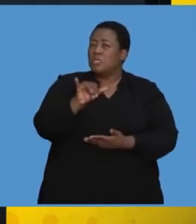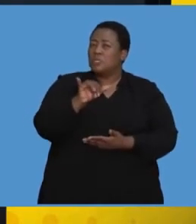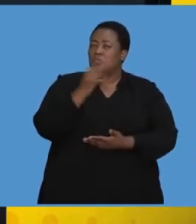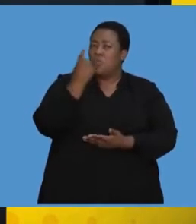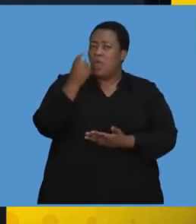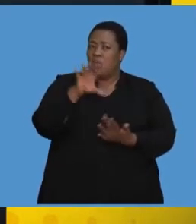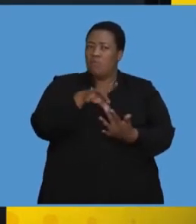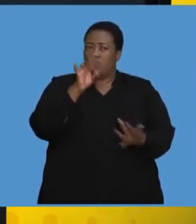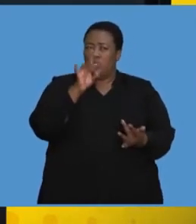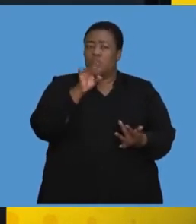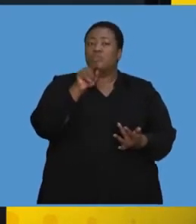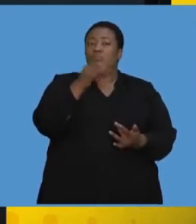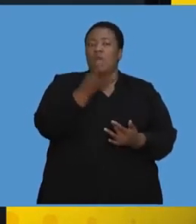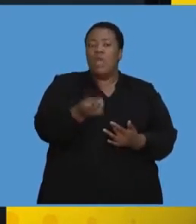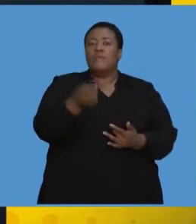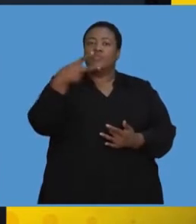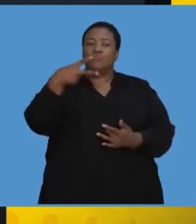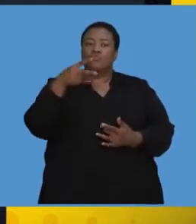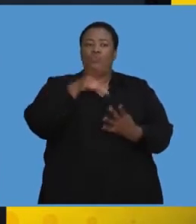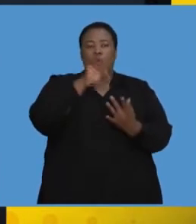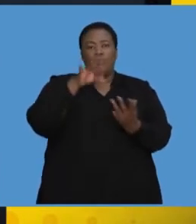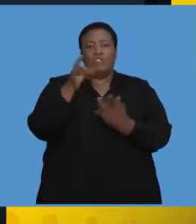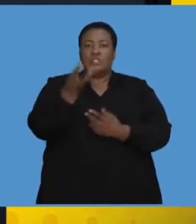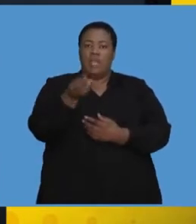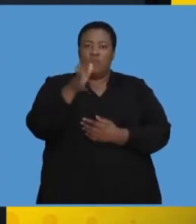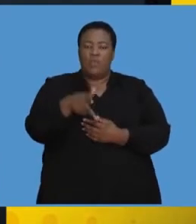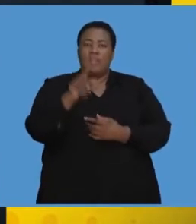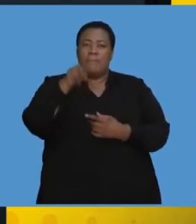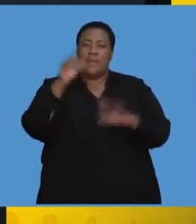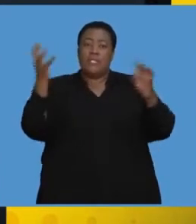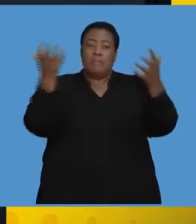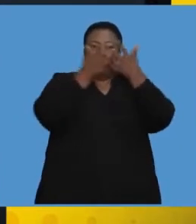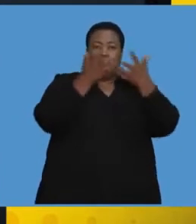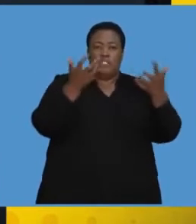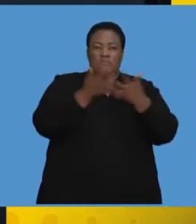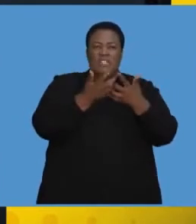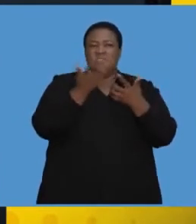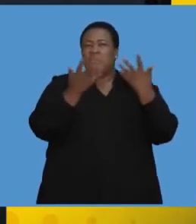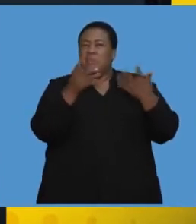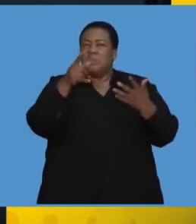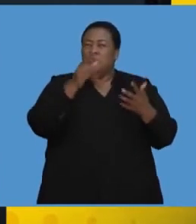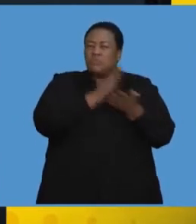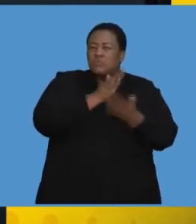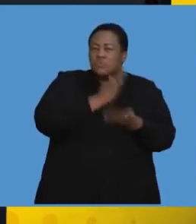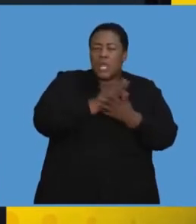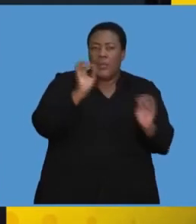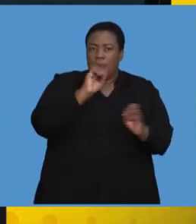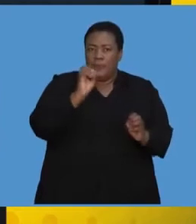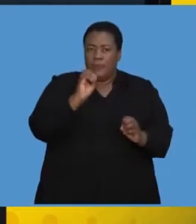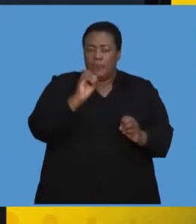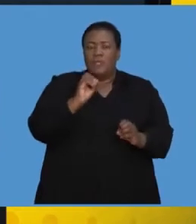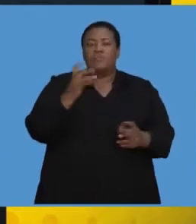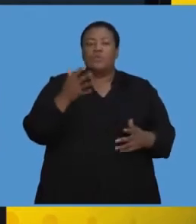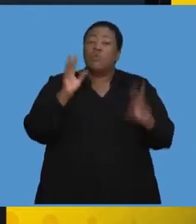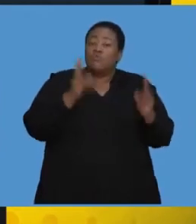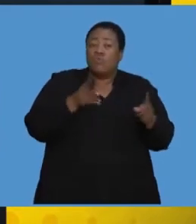the options there, typically you are going to be left with two options that need to match that one that you are not sure of. So I encourage you guys